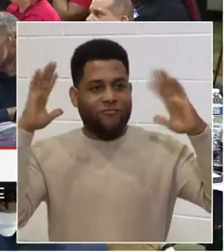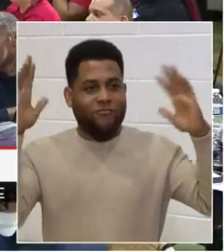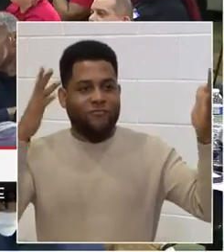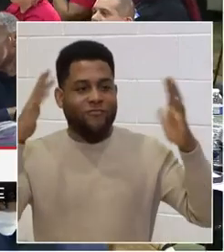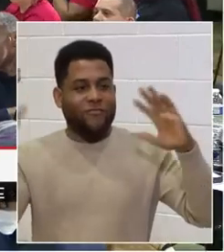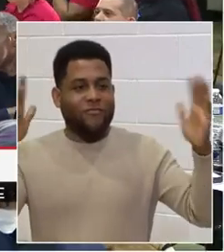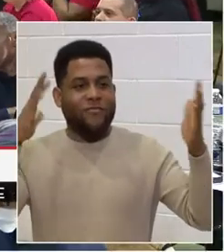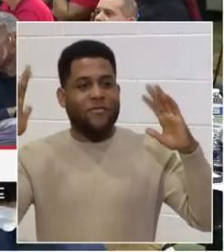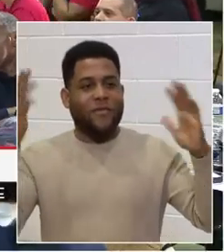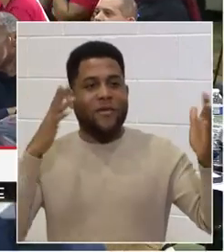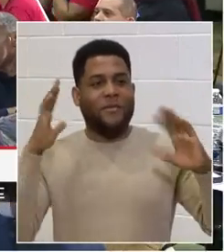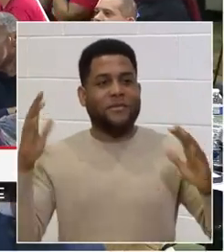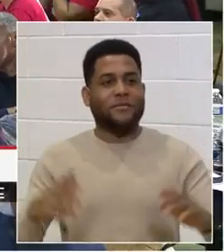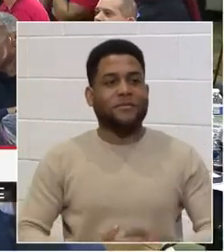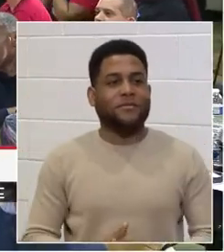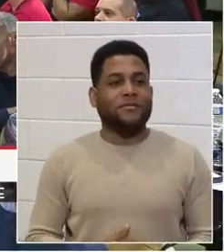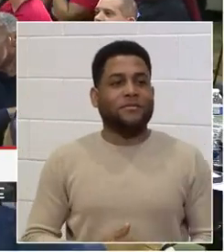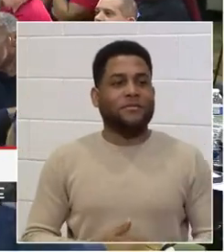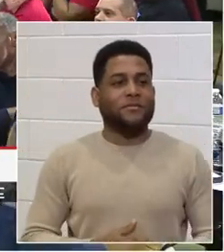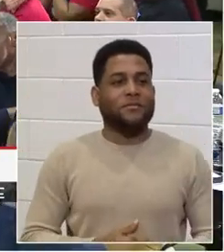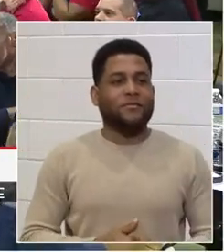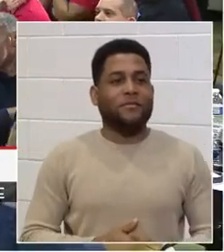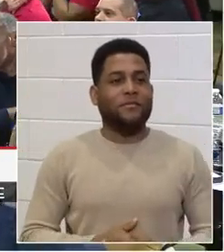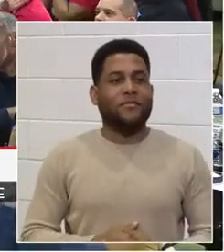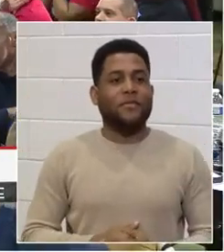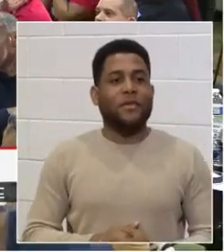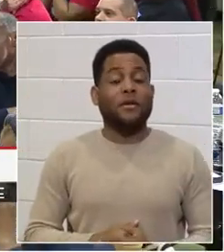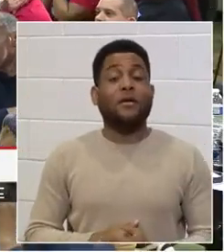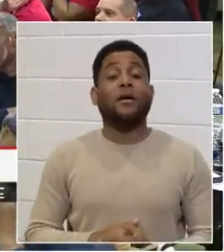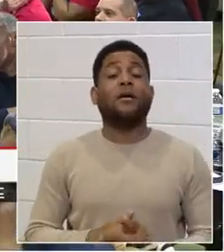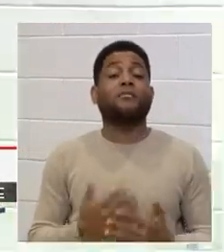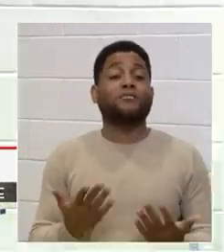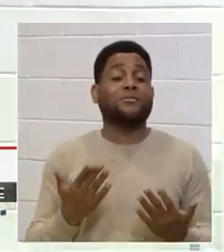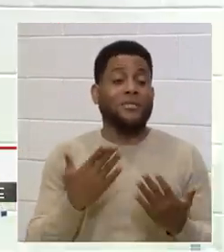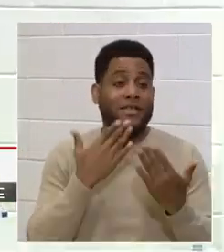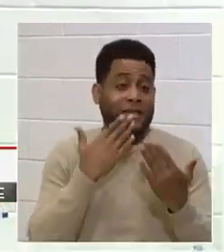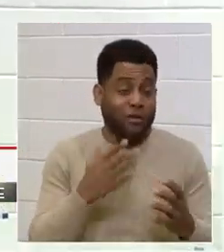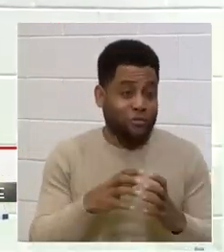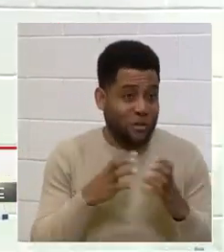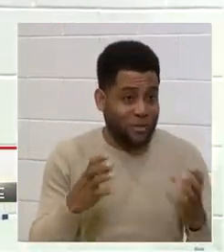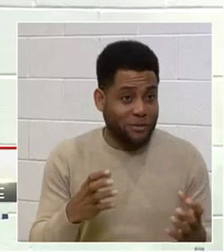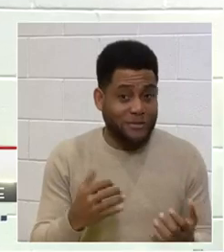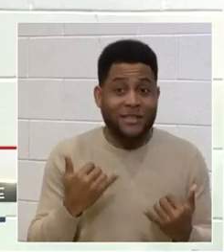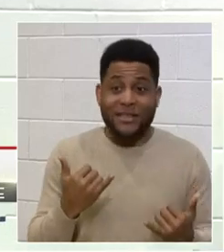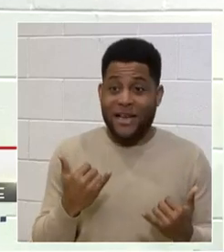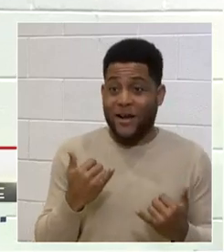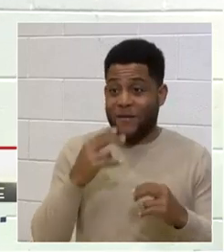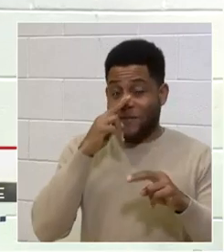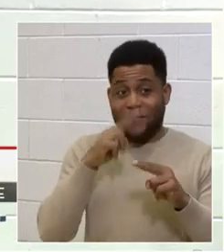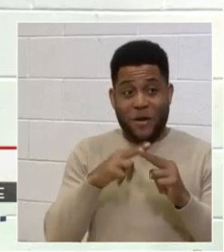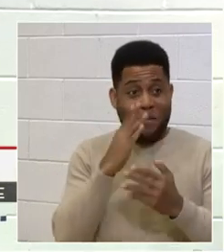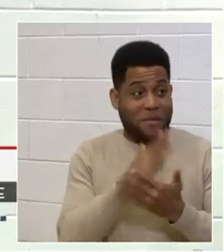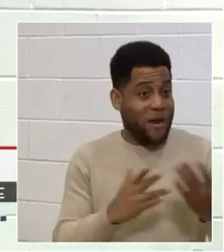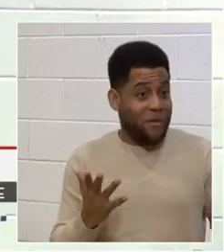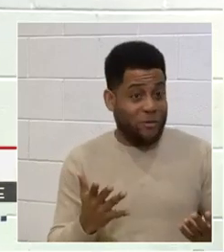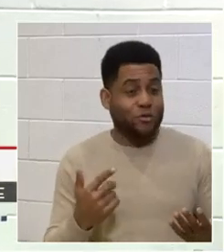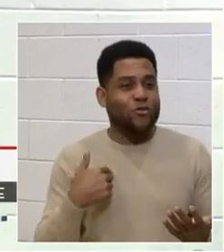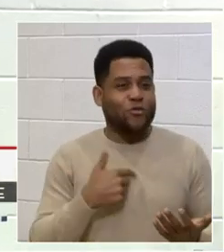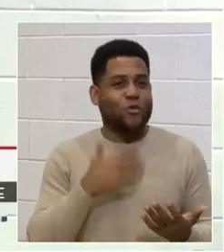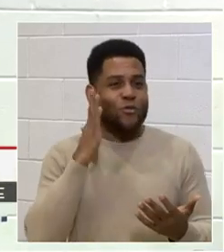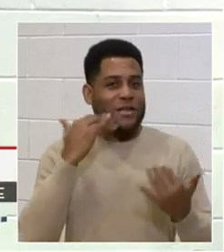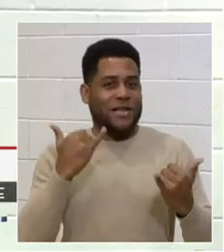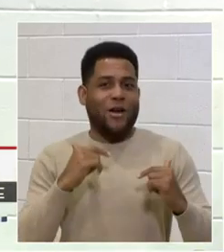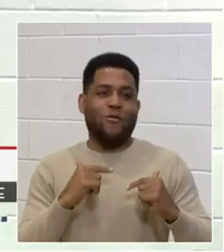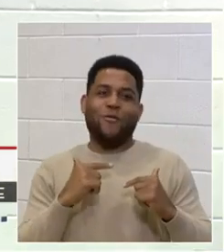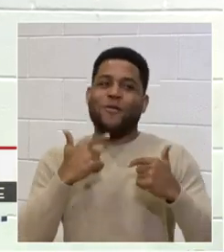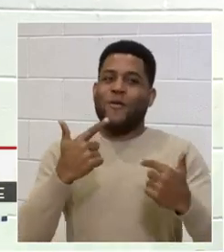Thank you very much, Mr. City Administrator. And now we're getting to the fun part. We are going to soon turn it over to you to help us think